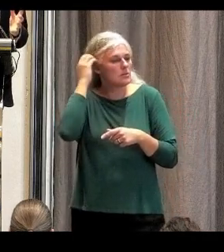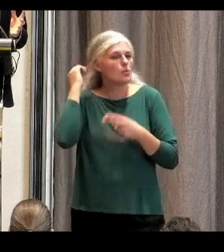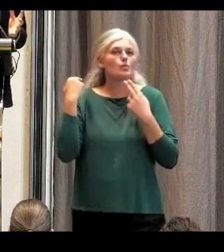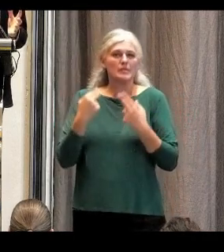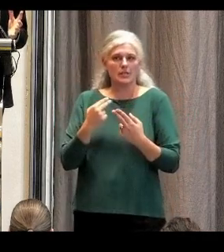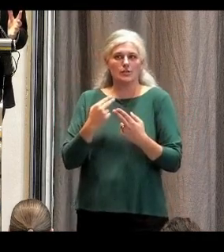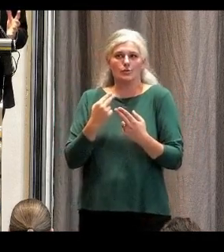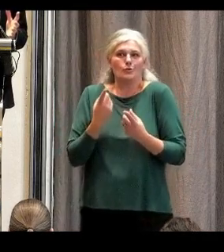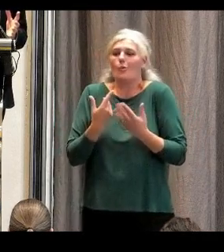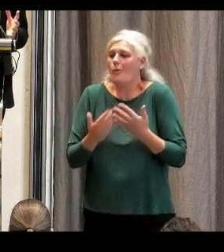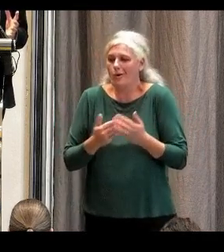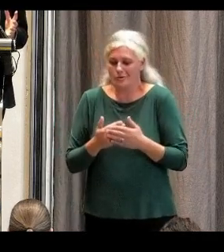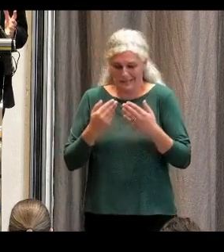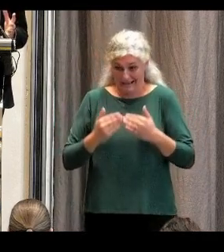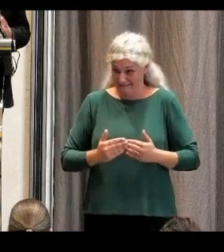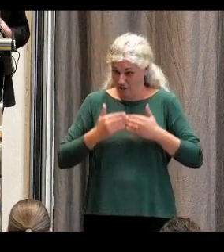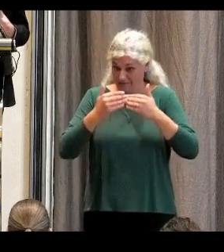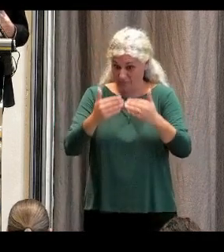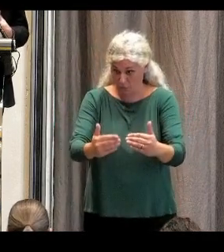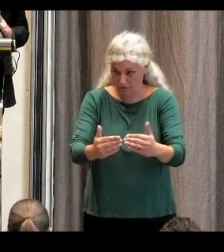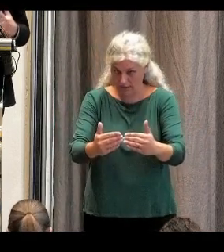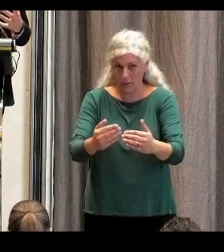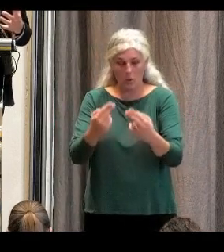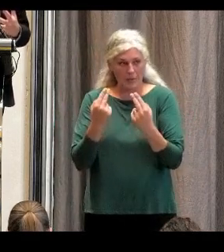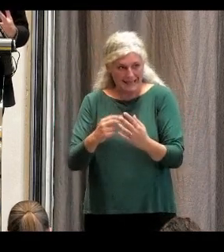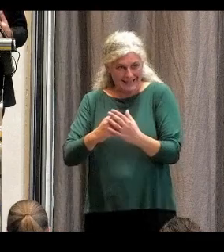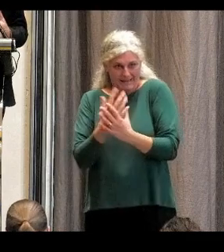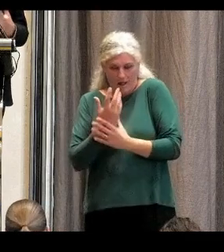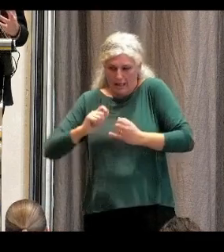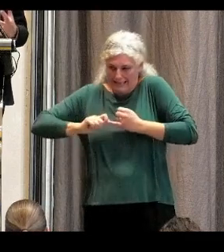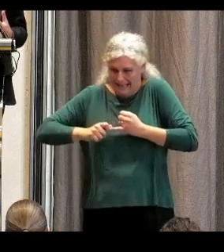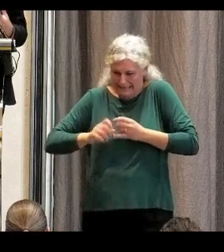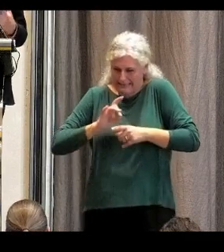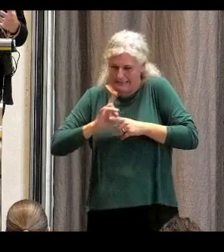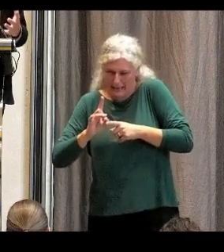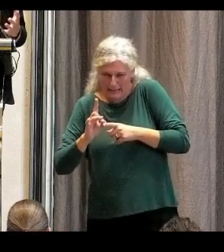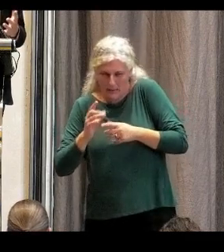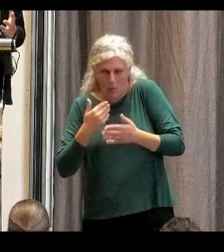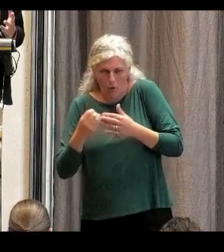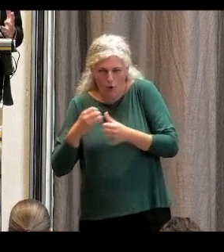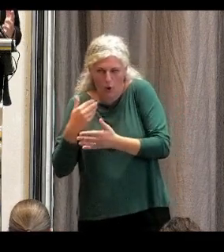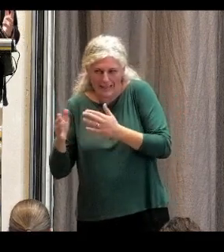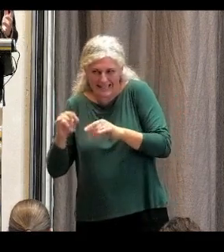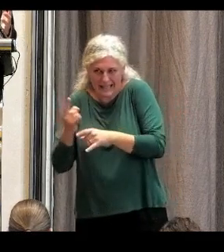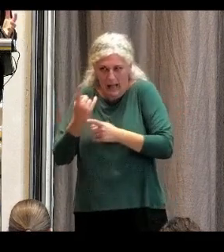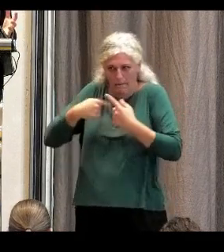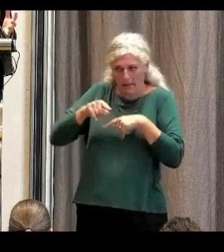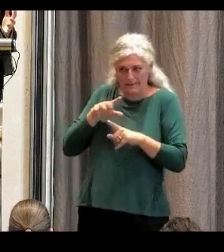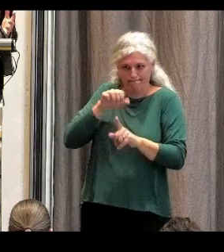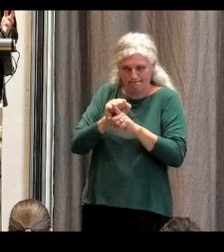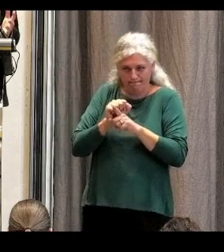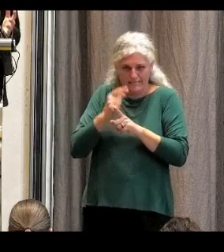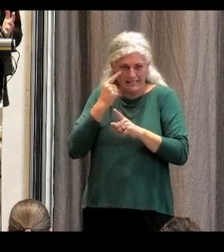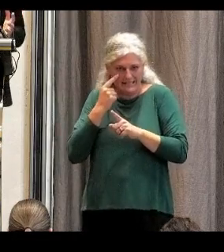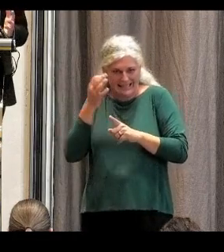able to do as we move forward is to develop the tests and understand what are the things that are going to help us to refine that